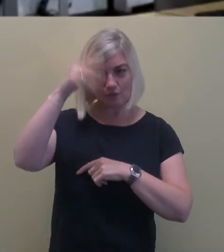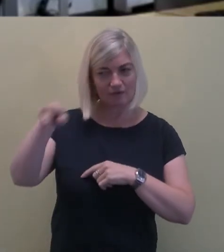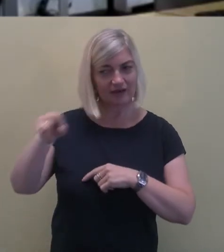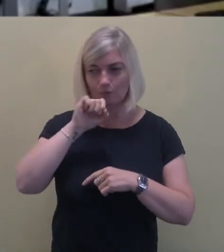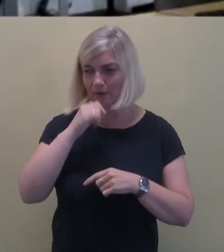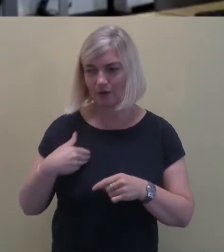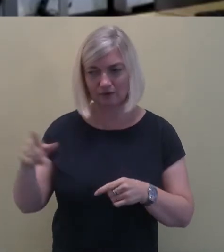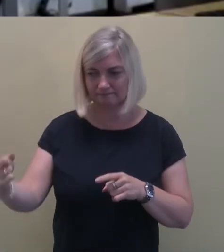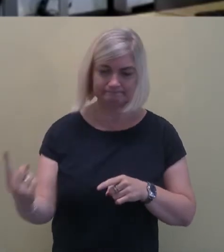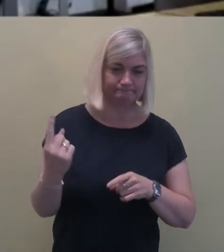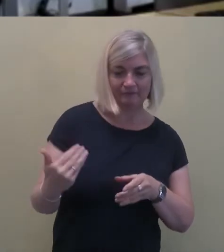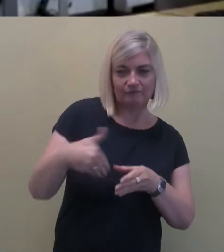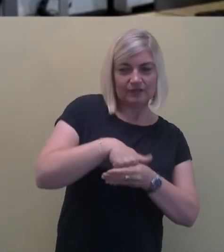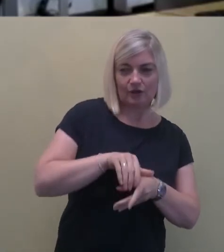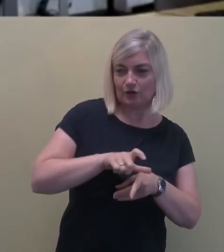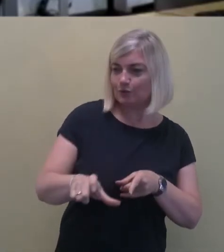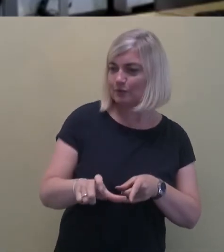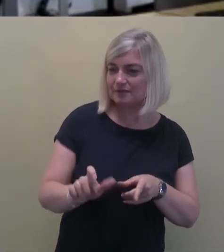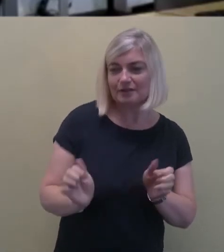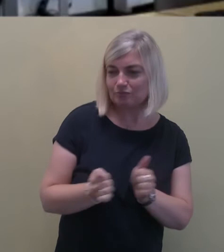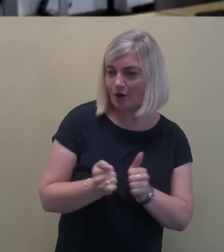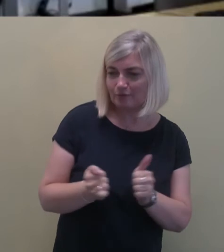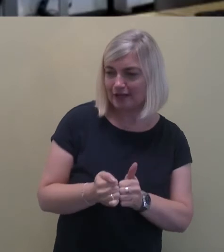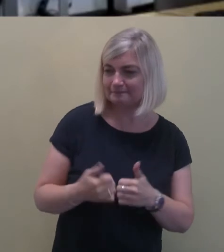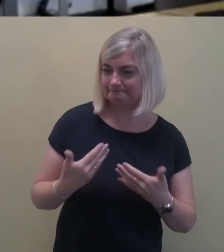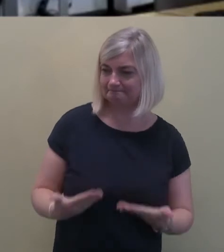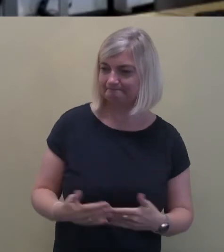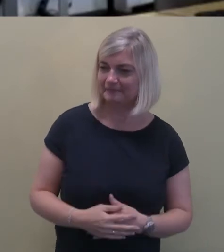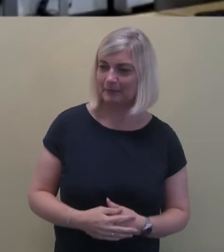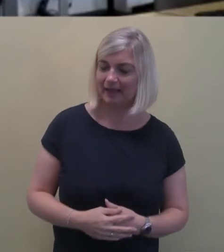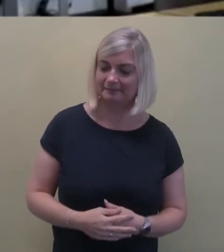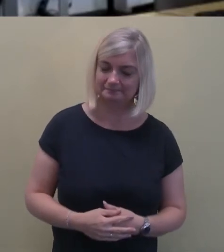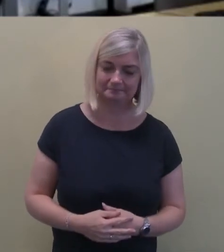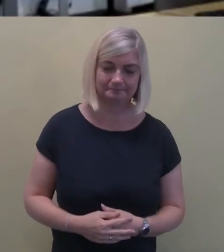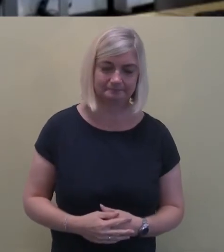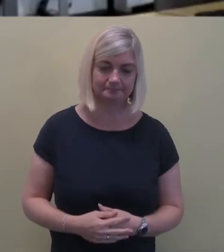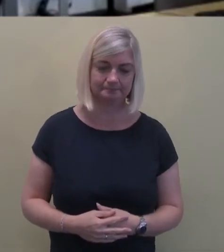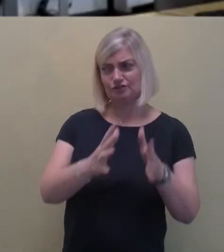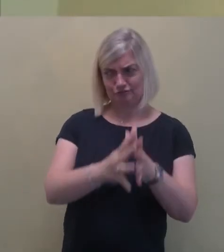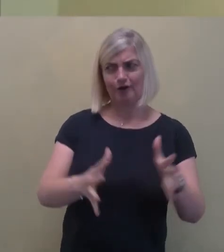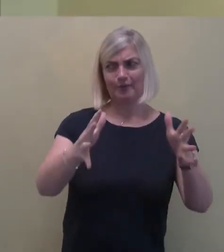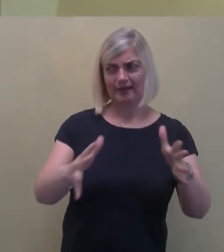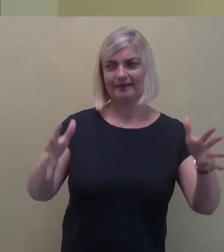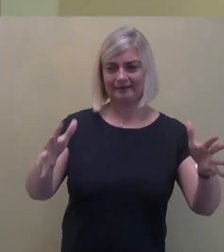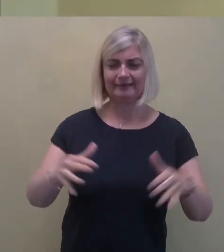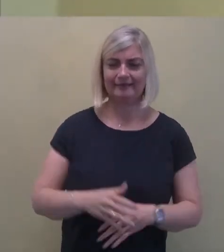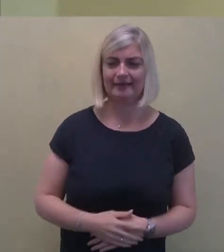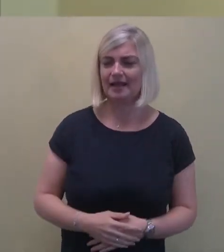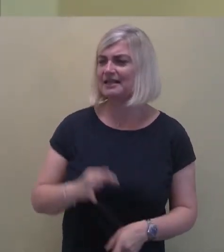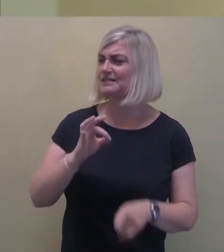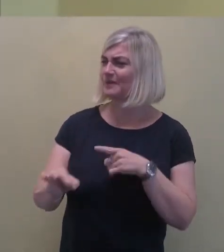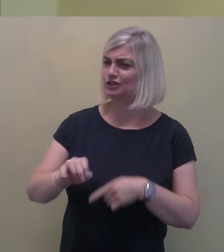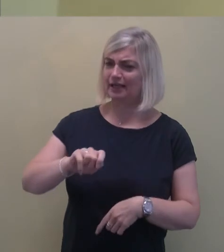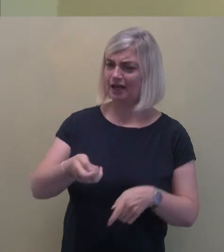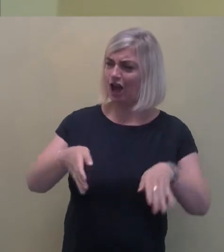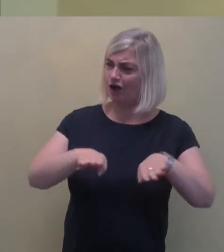growing? And in the next couple of years, what sorts of careers or sectors might be the ones to watch out for? Yeah, definitely. It's an industry that's